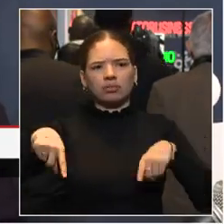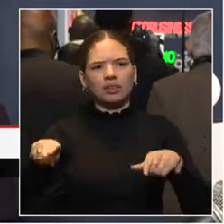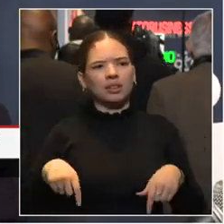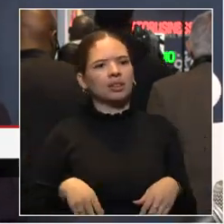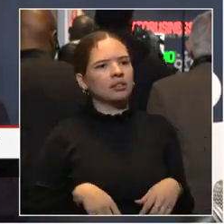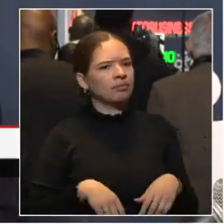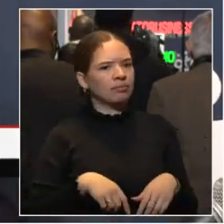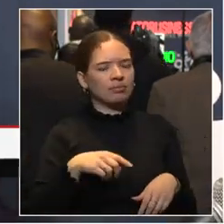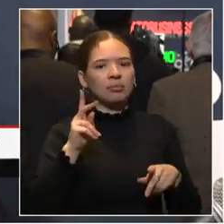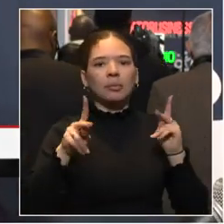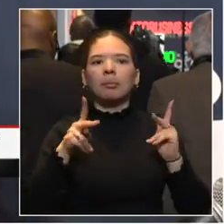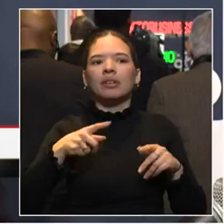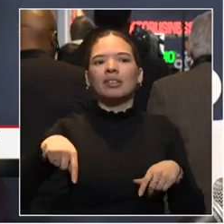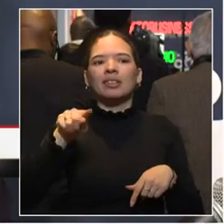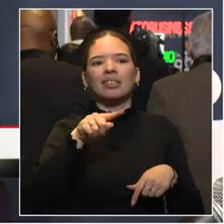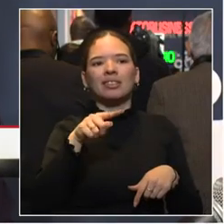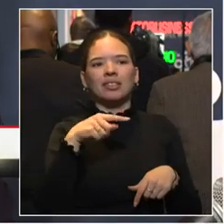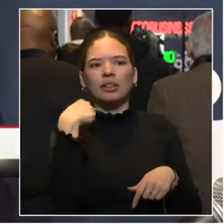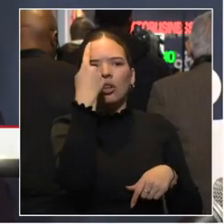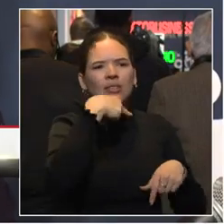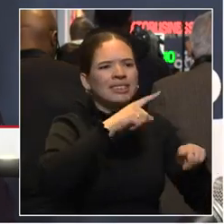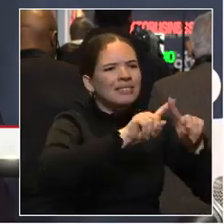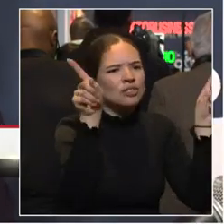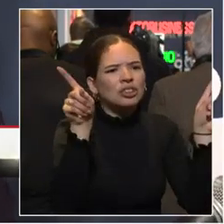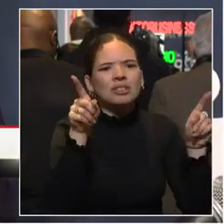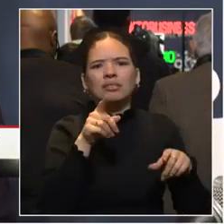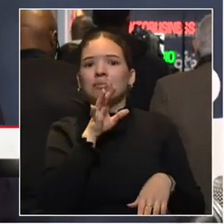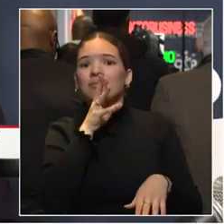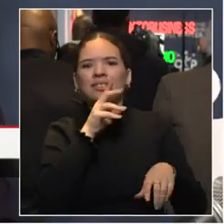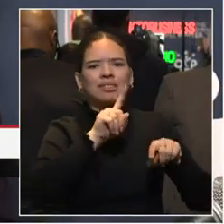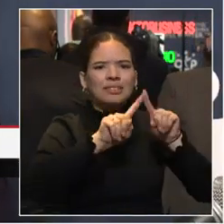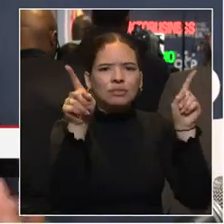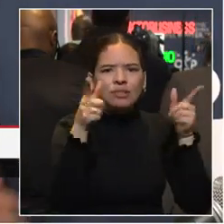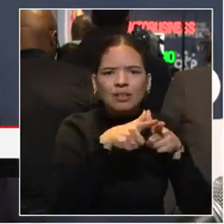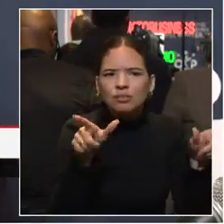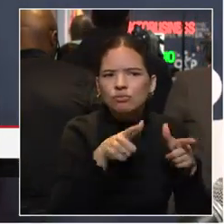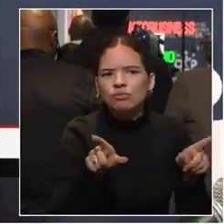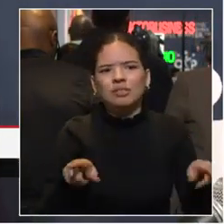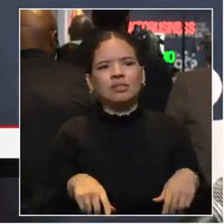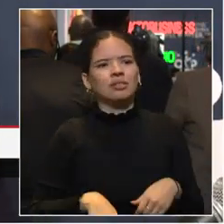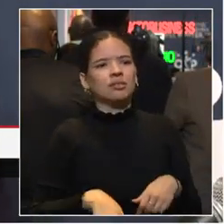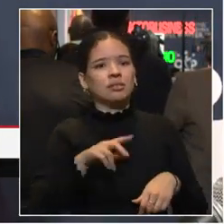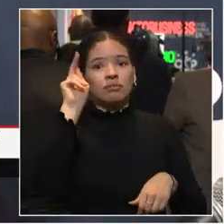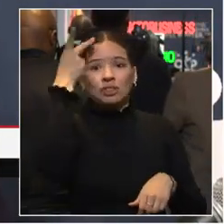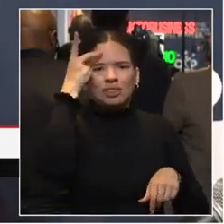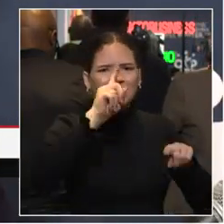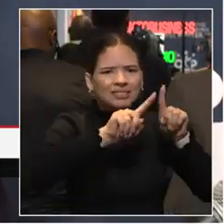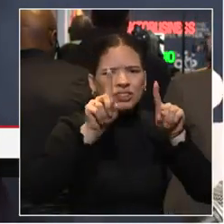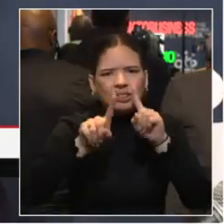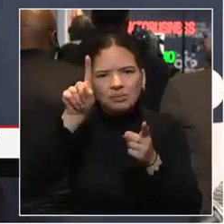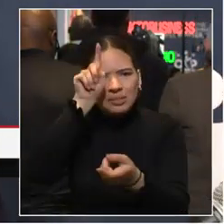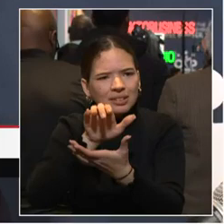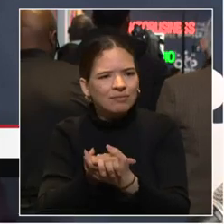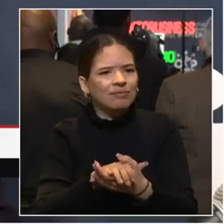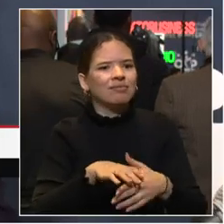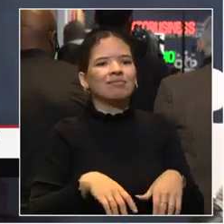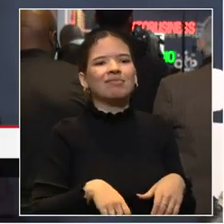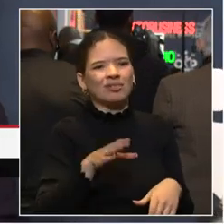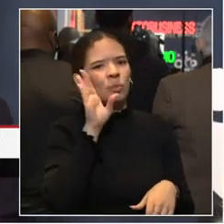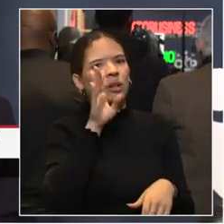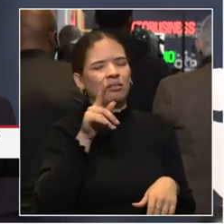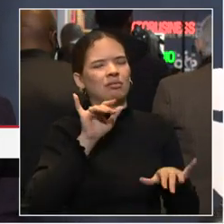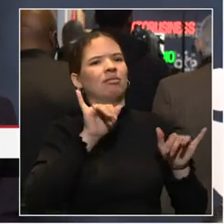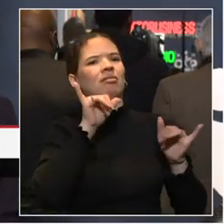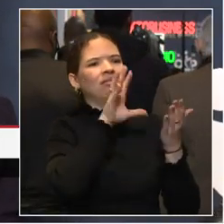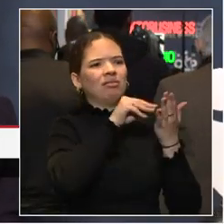different languages, that have different political views, you name it. You're going to encounter it at the workplace.